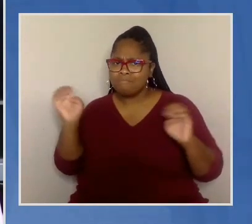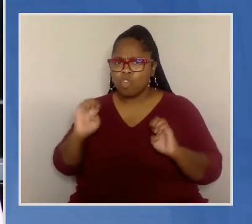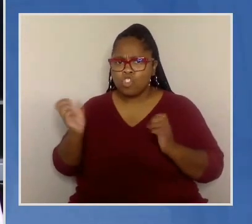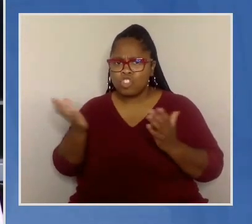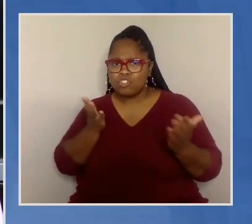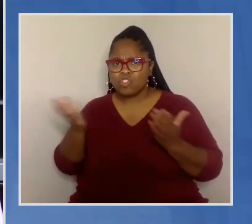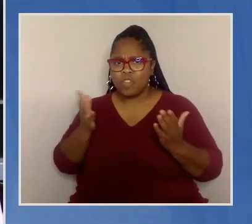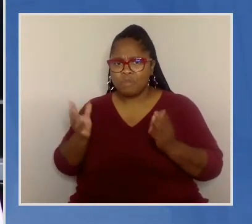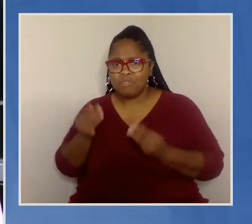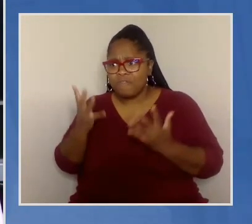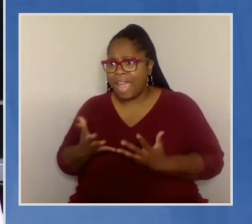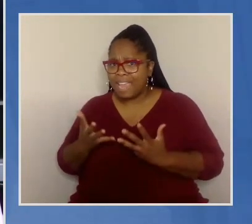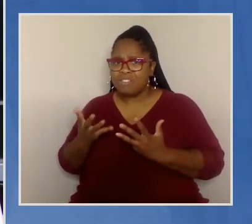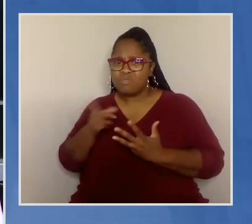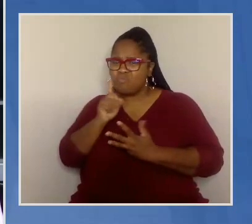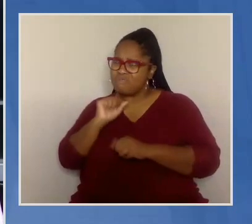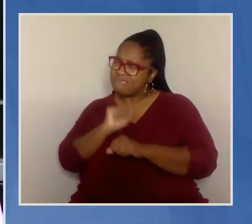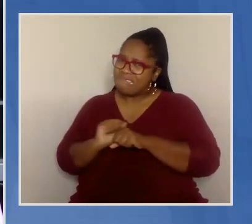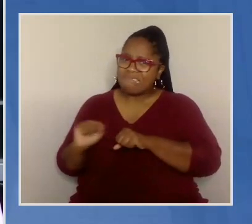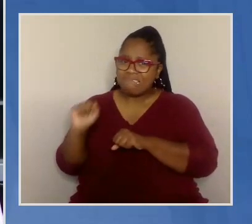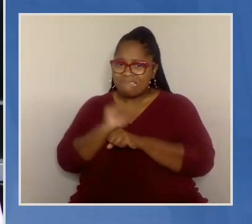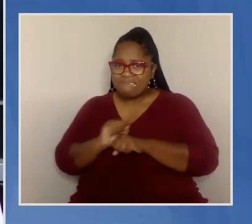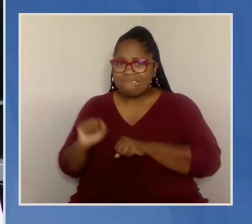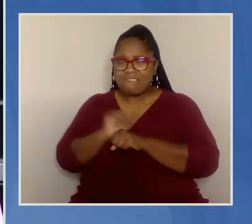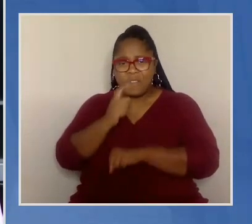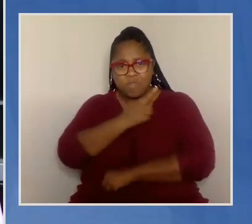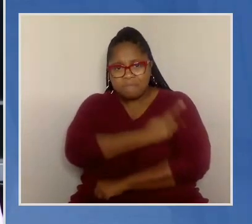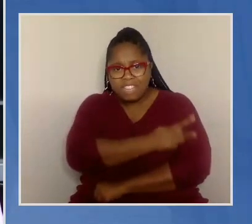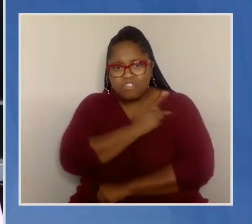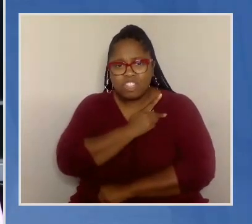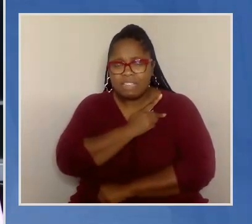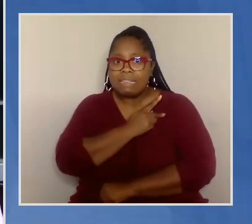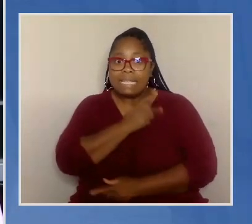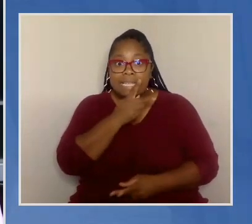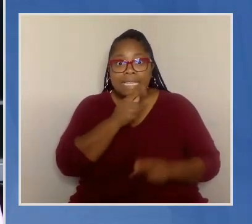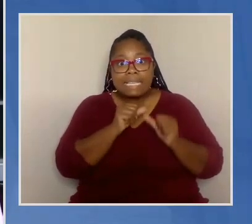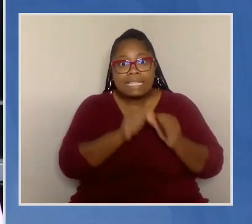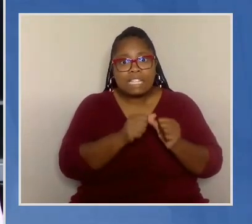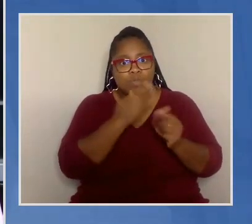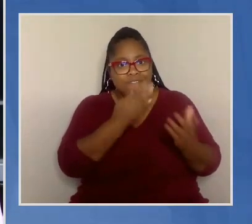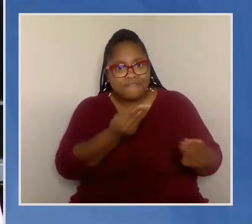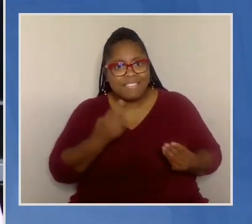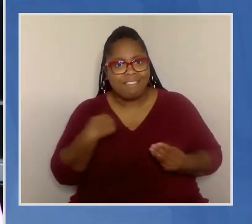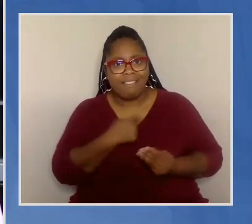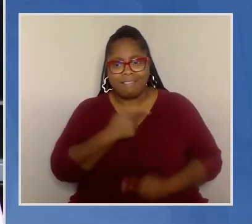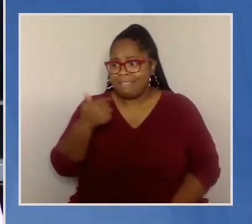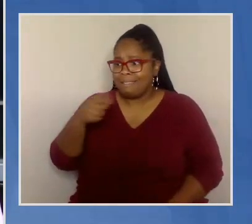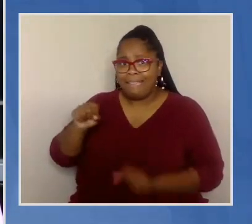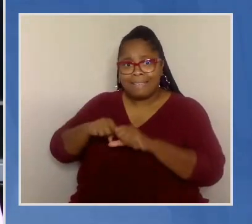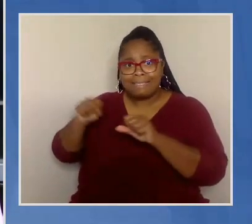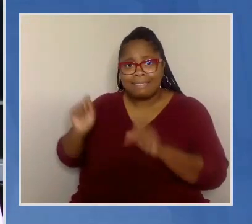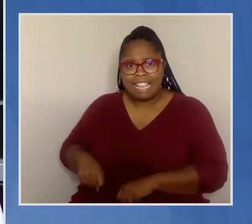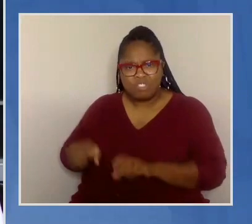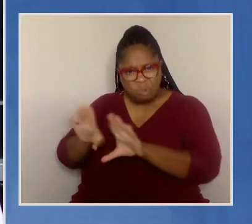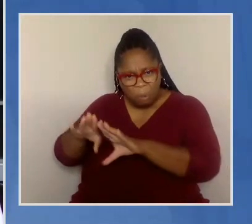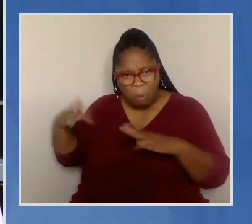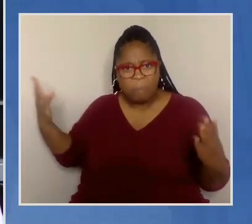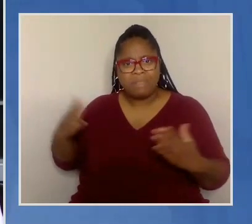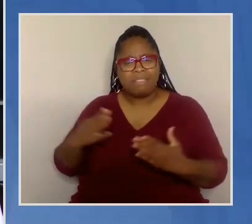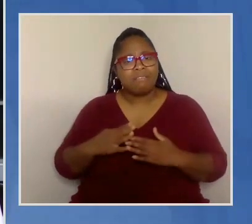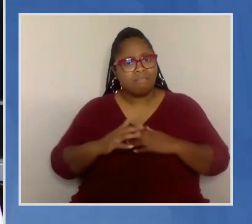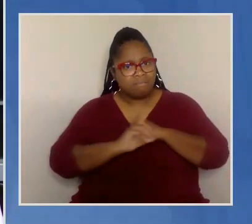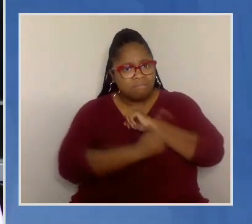beyond to care for patients and keep us fed and make sure that the gas stations keep open and garbage gets